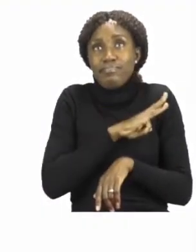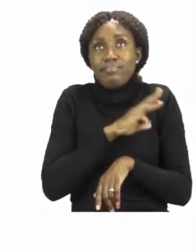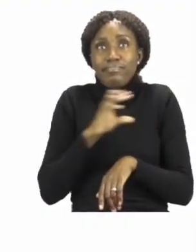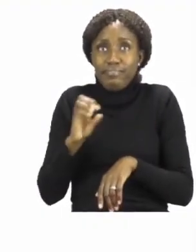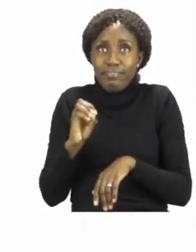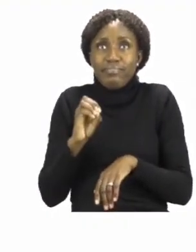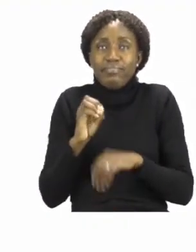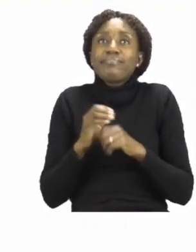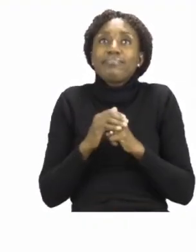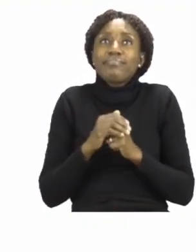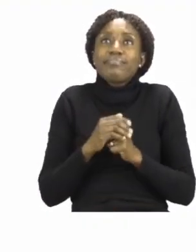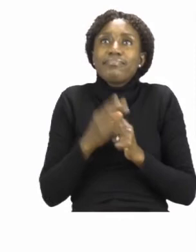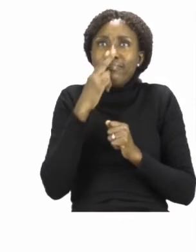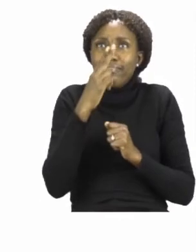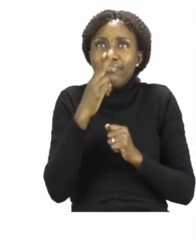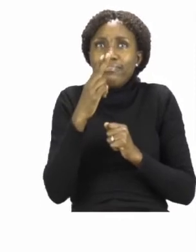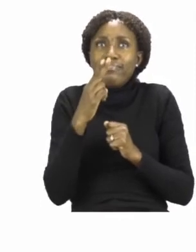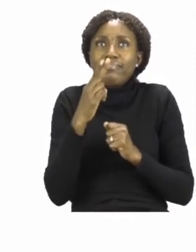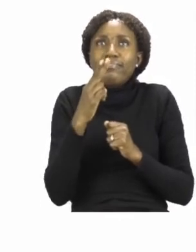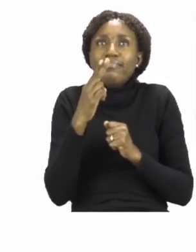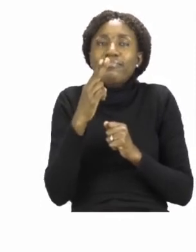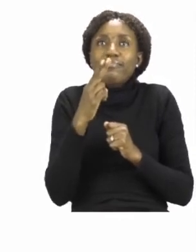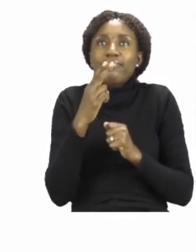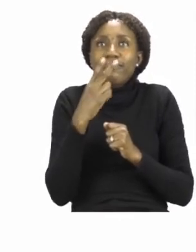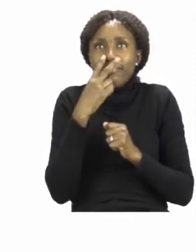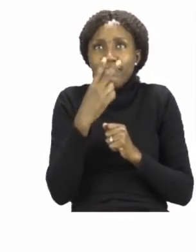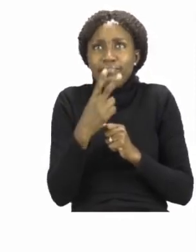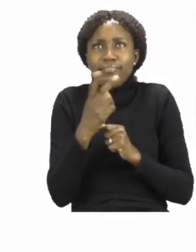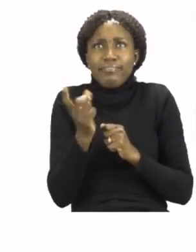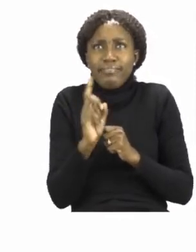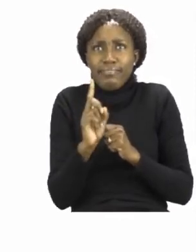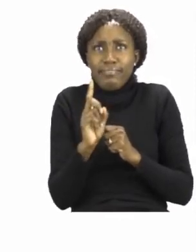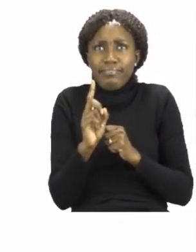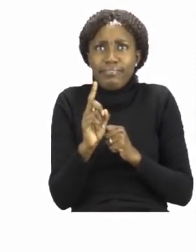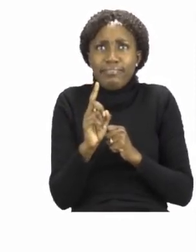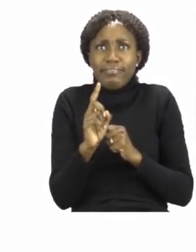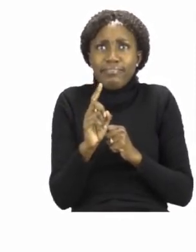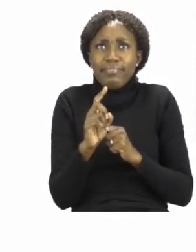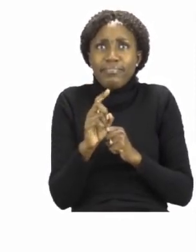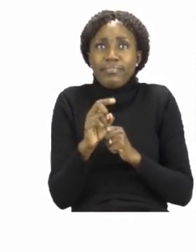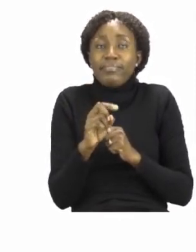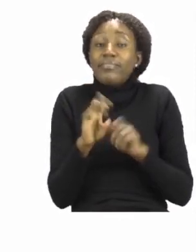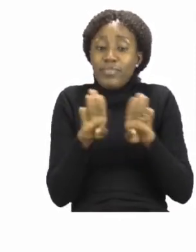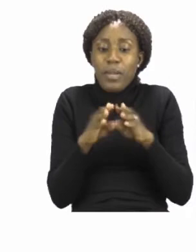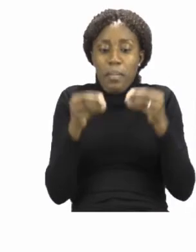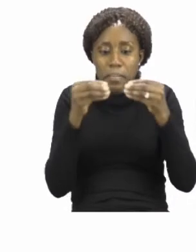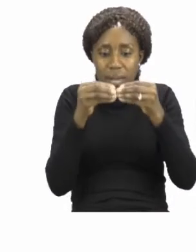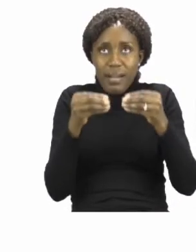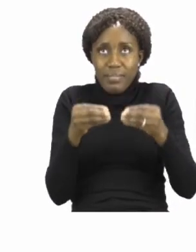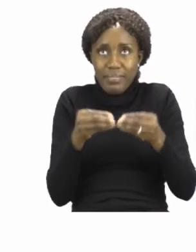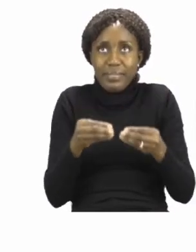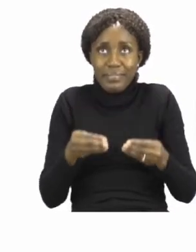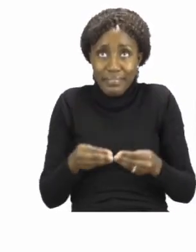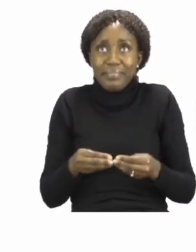now here on page 30 we have to do some puzzles now